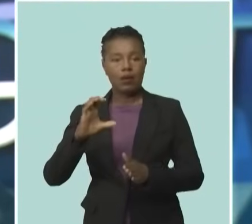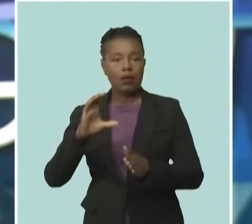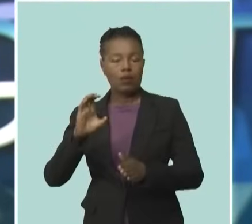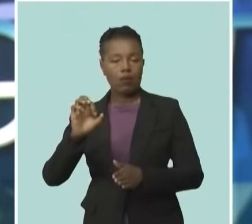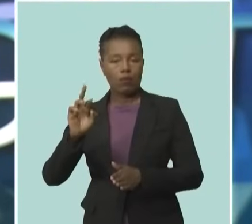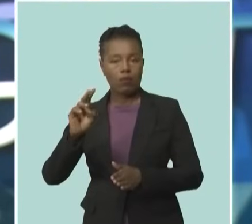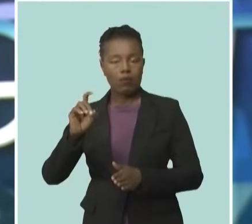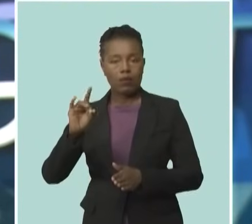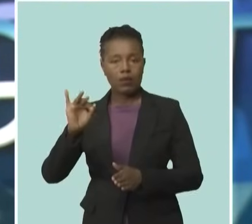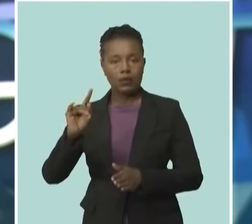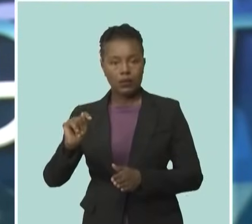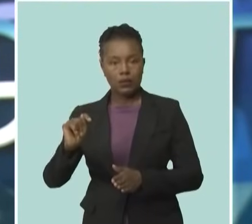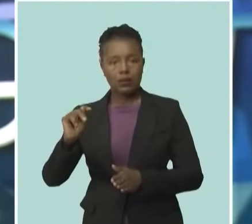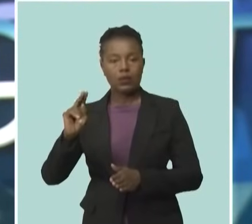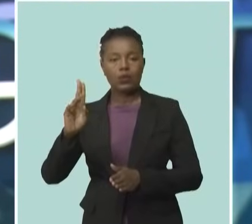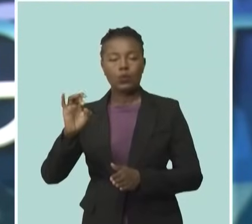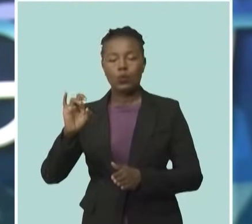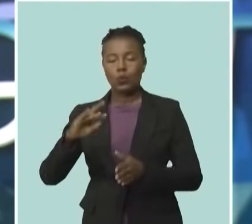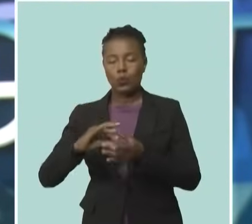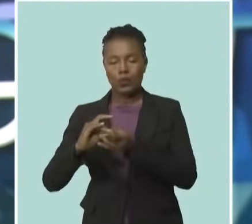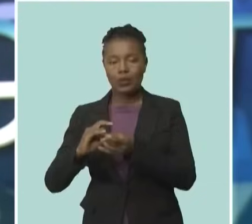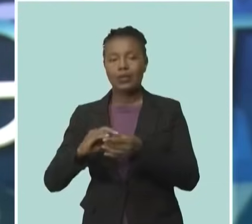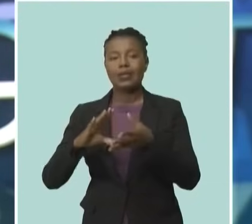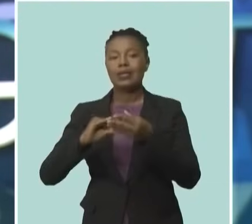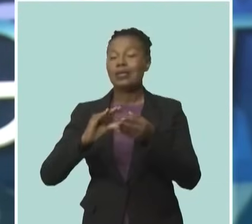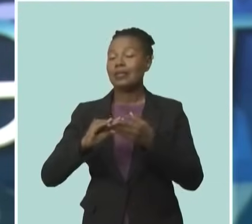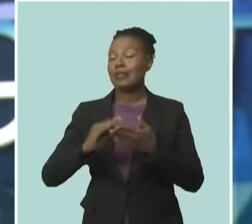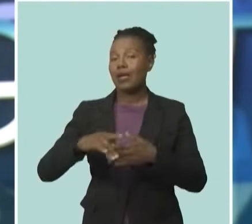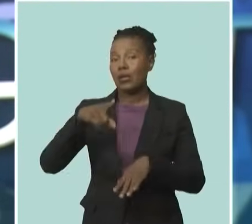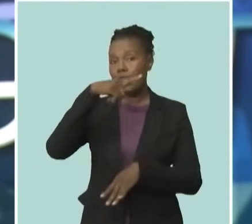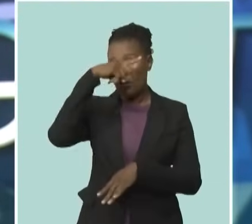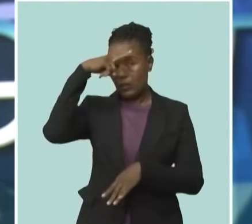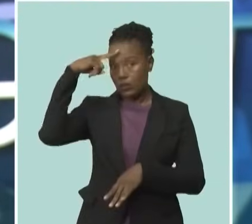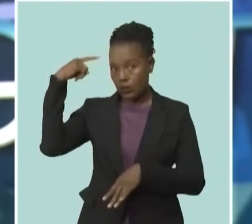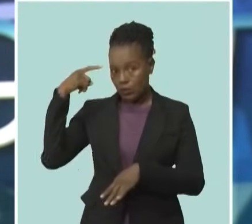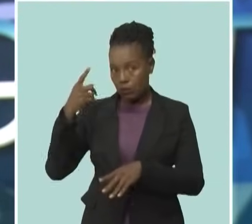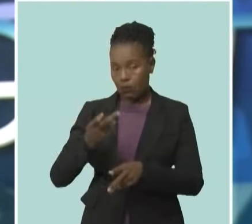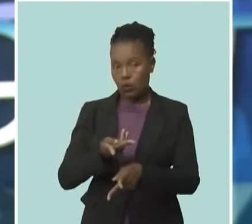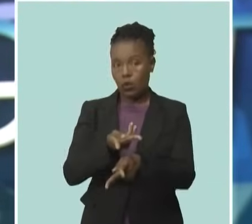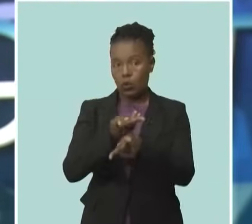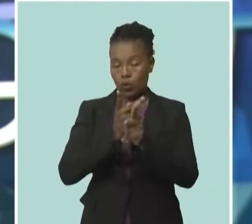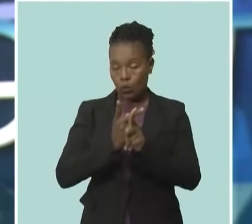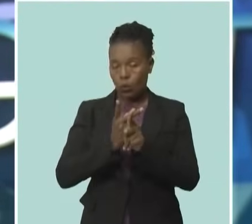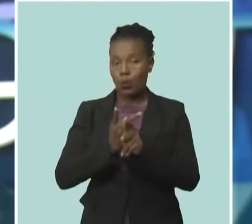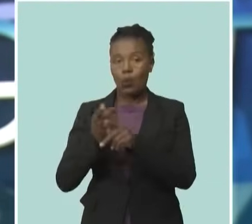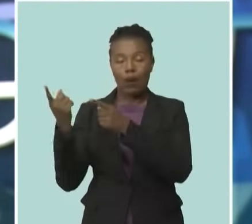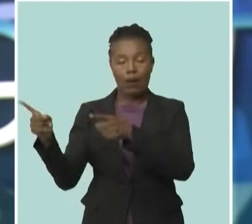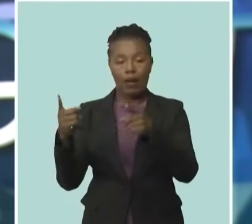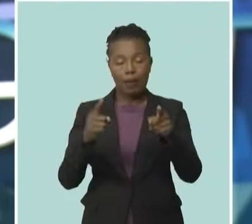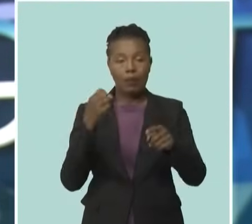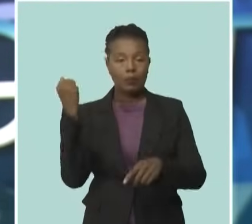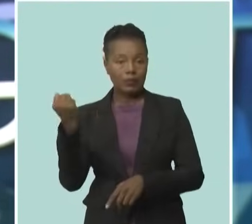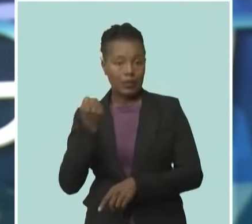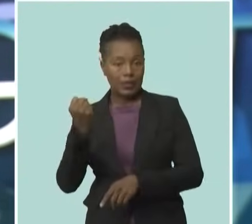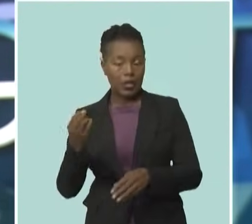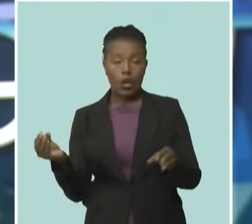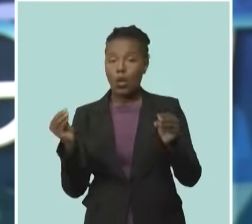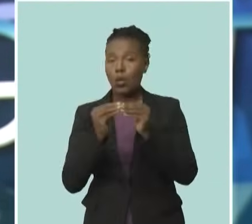their midsummer loan fair to be held on Saturday. She tells the Business Report the initiative is more than just a